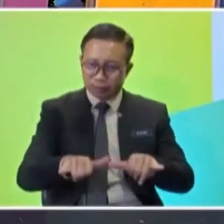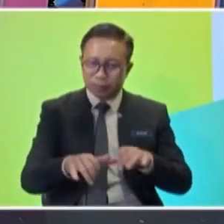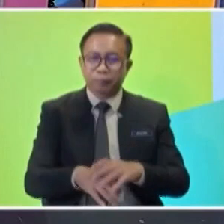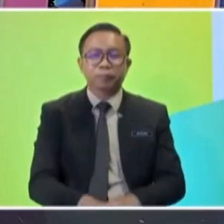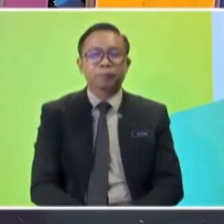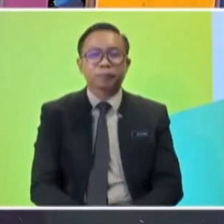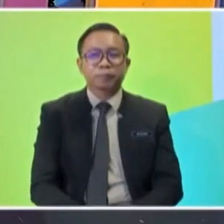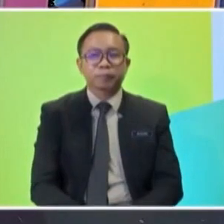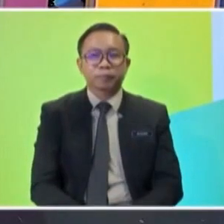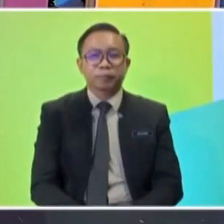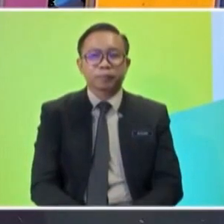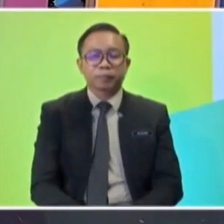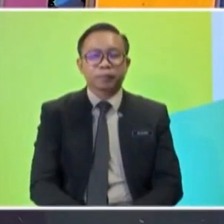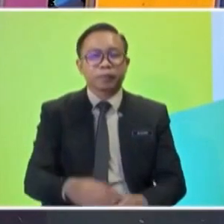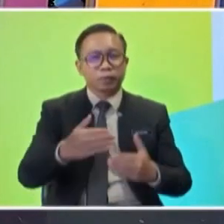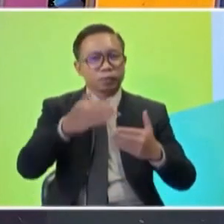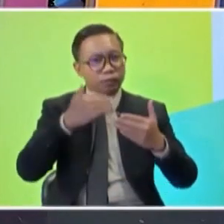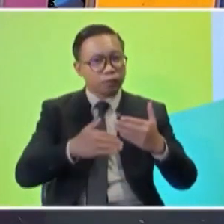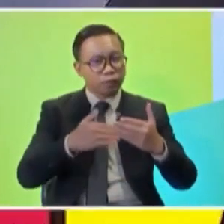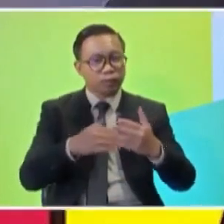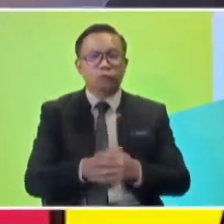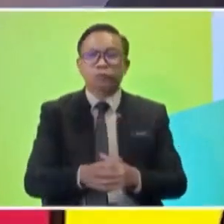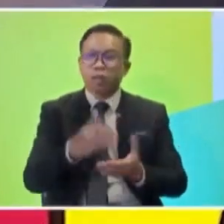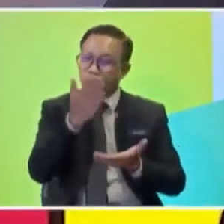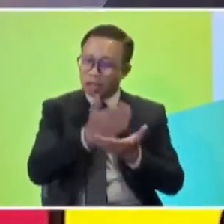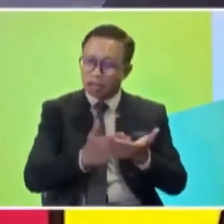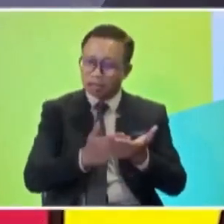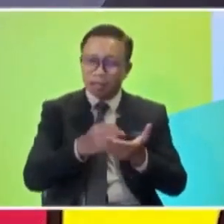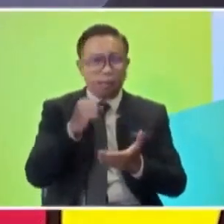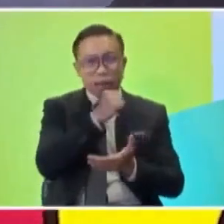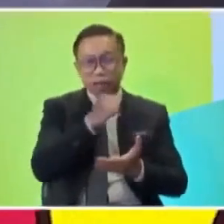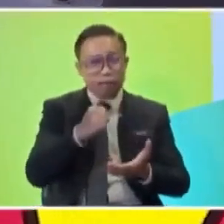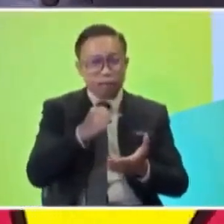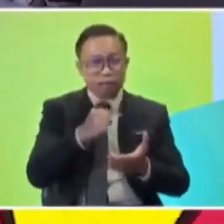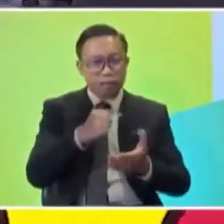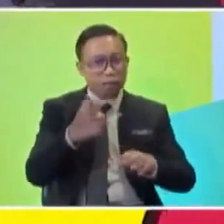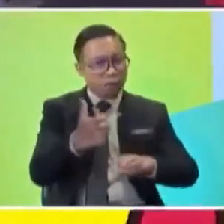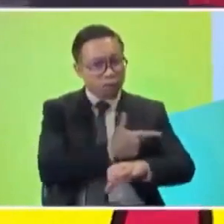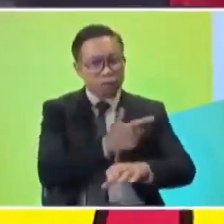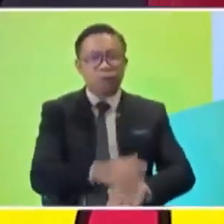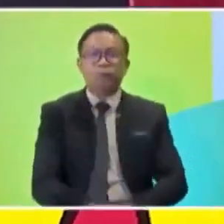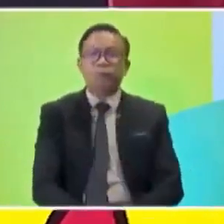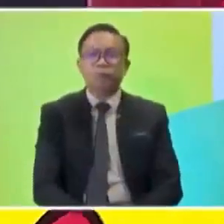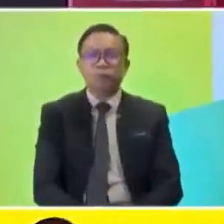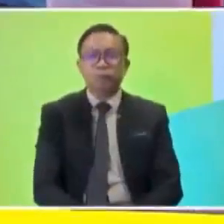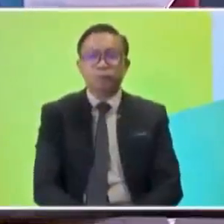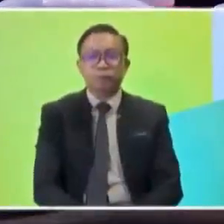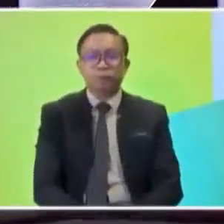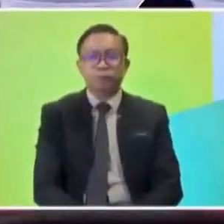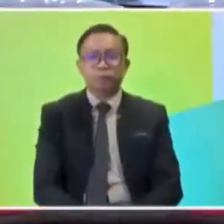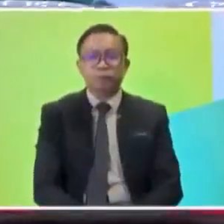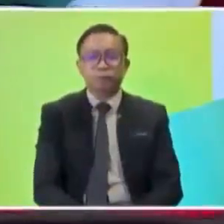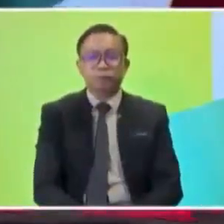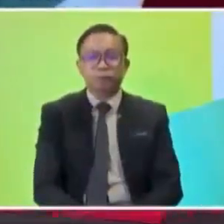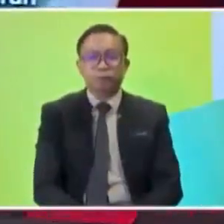right. But first, before I cut the cake, we have to sing the song. Exactly. Can I have a birthday song, please? All right.